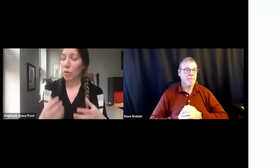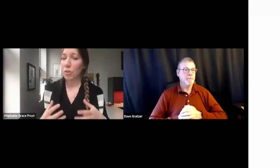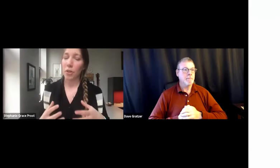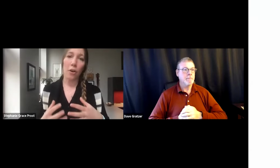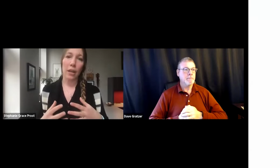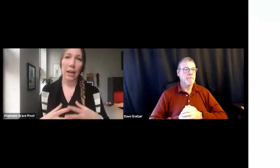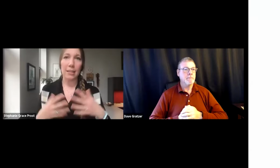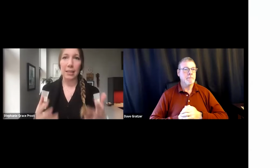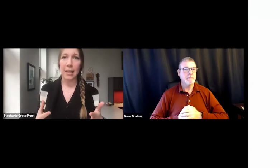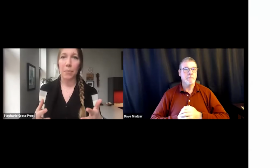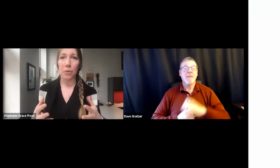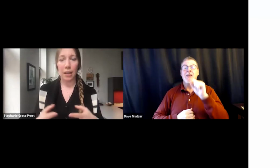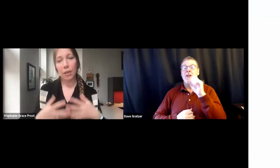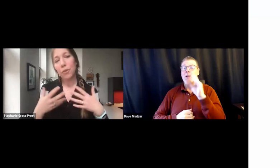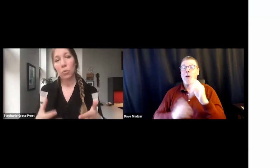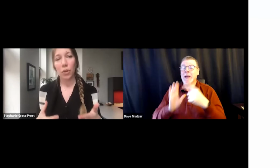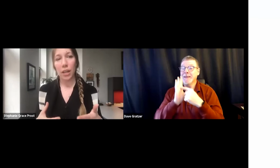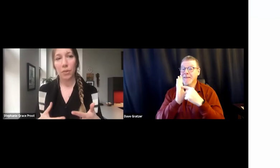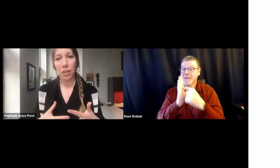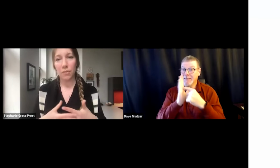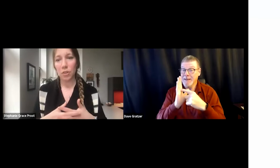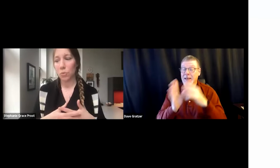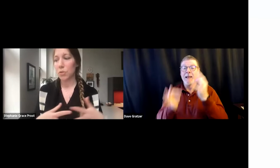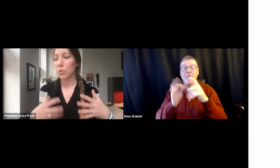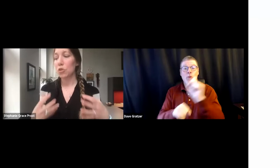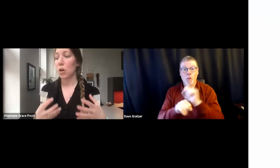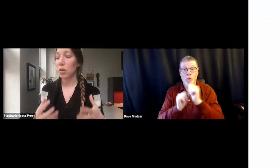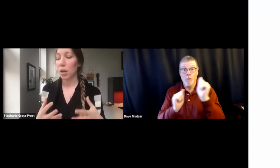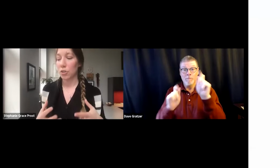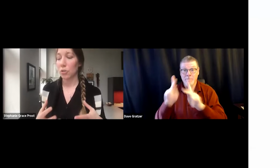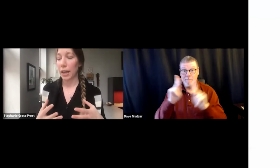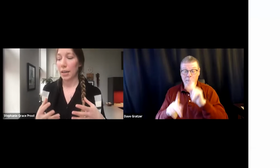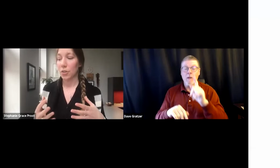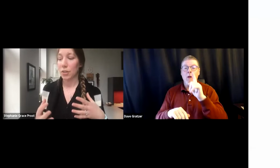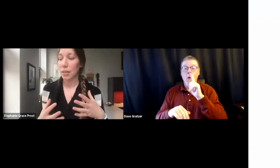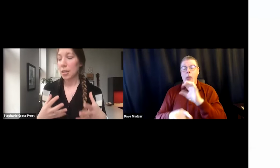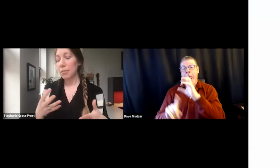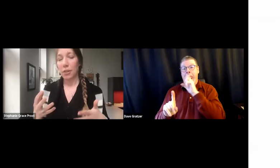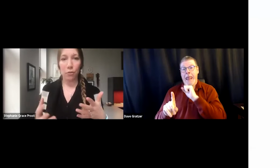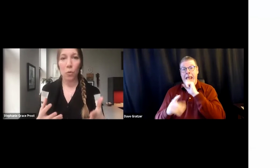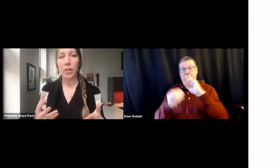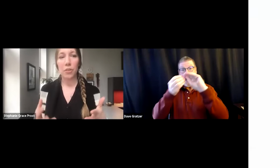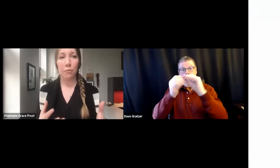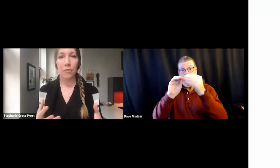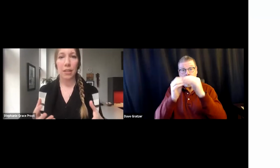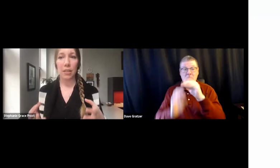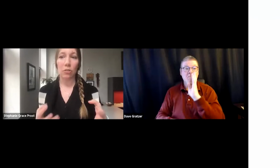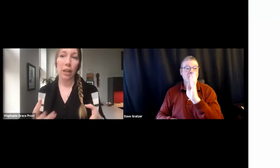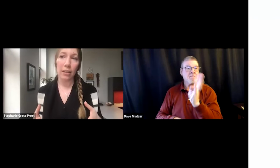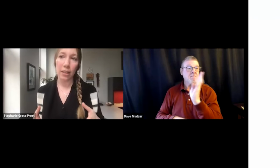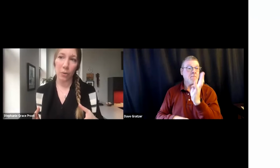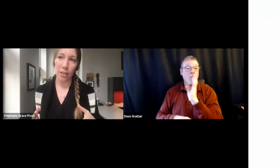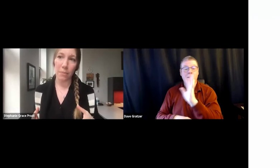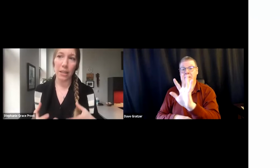it's worth noting as an example that if you're working with individuals whose chronological age is in their 40s or 50s,